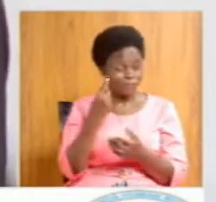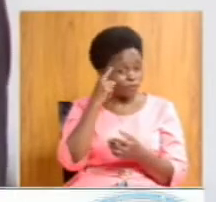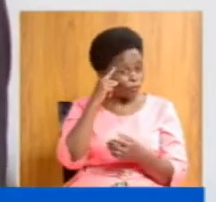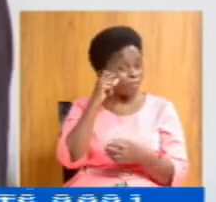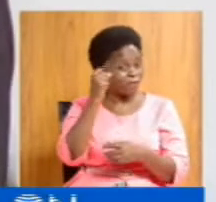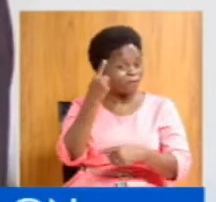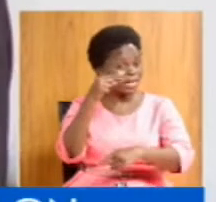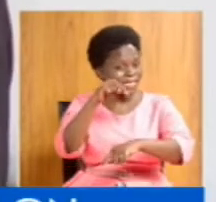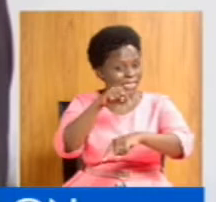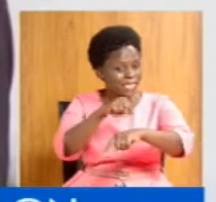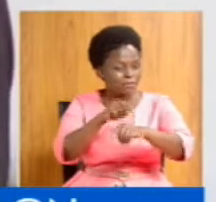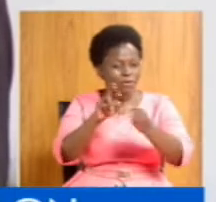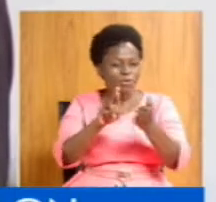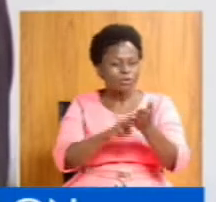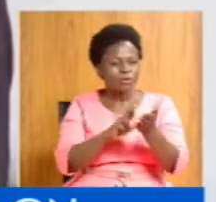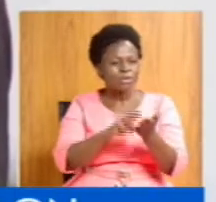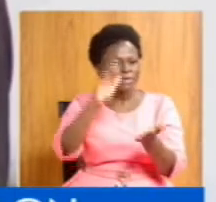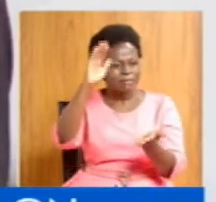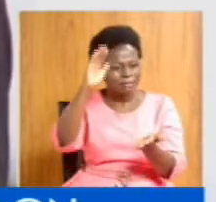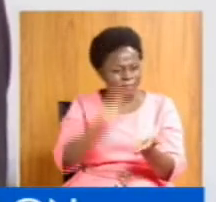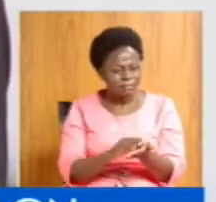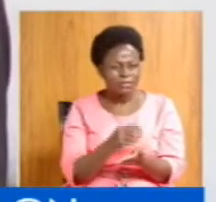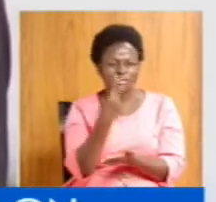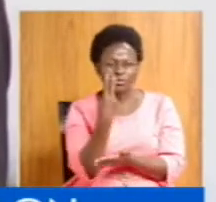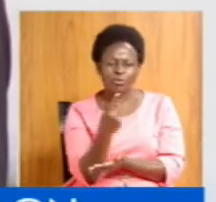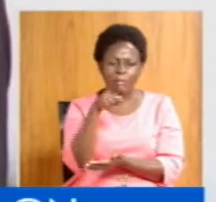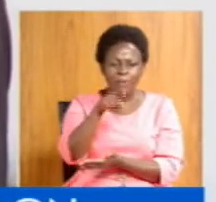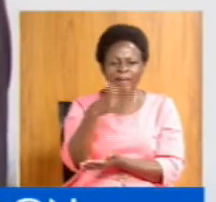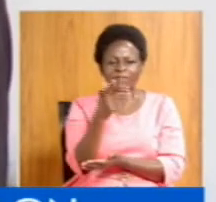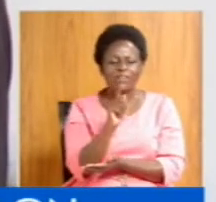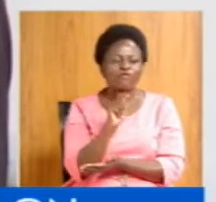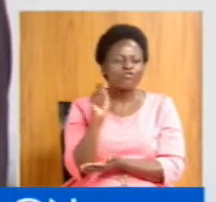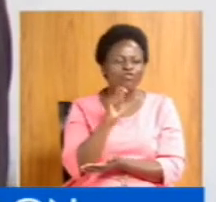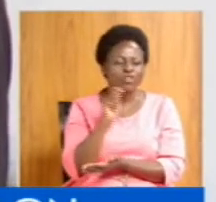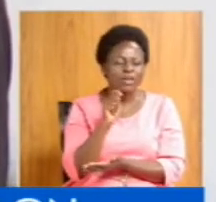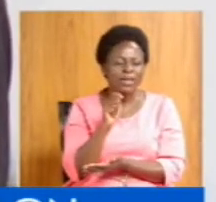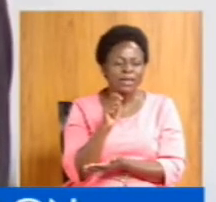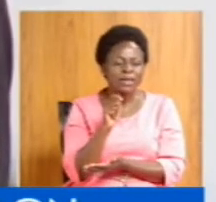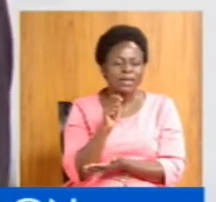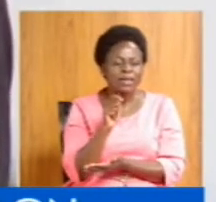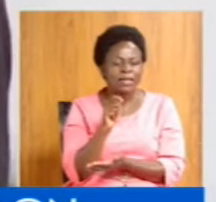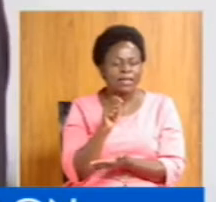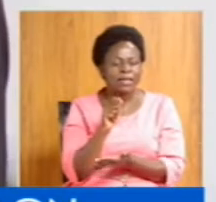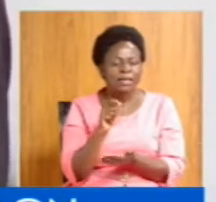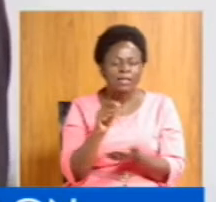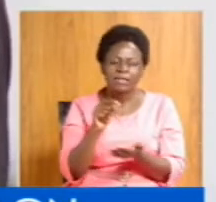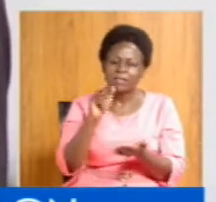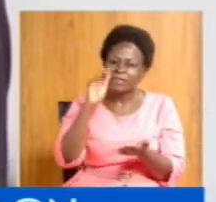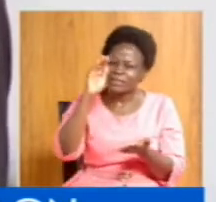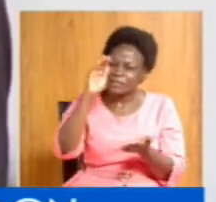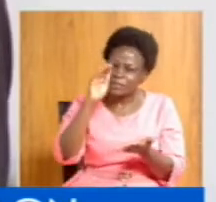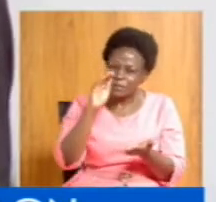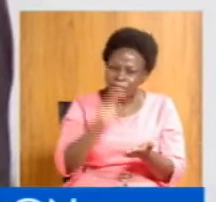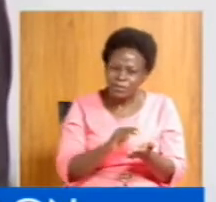time we registered a shortfall of 2.5 trillion that was massive that's about 2% points